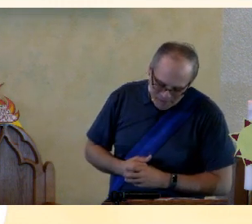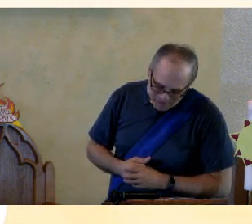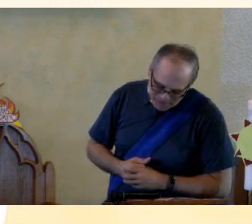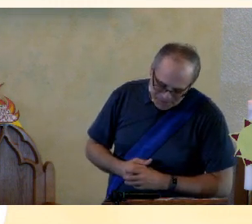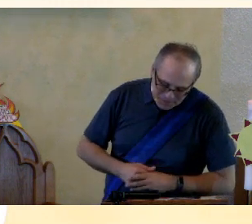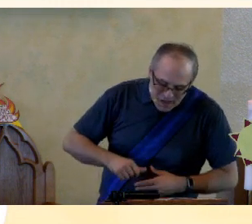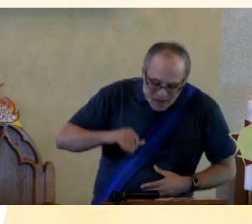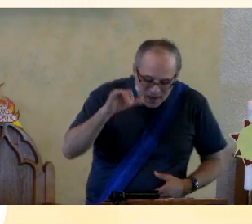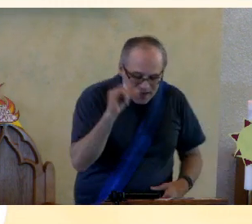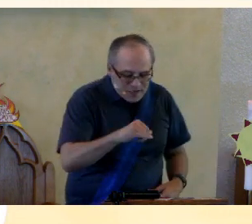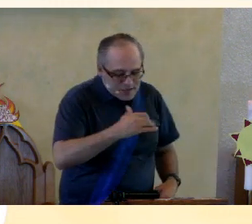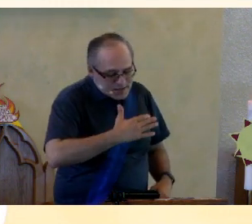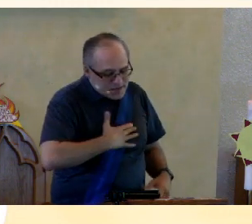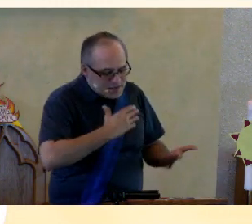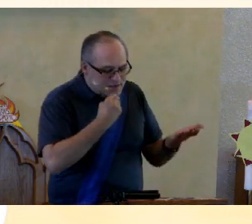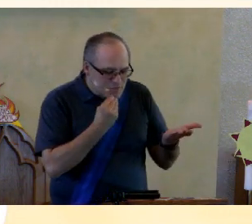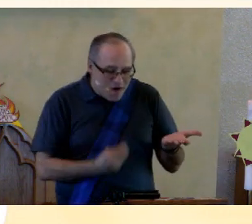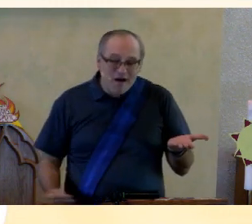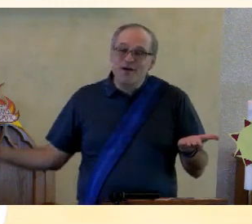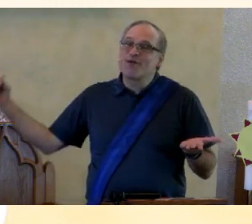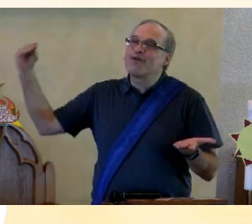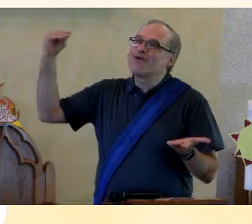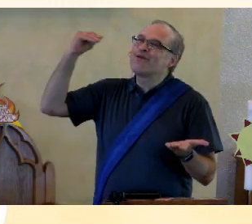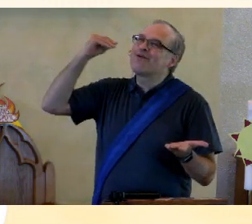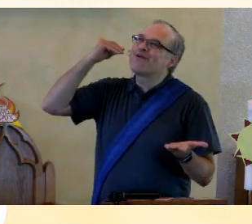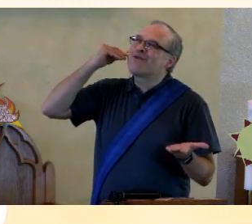mine. This is my